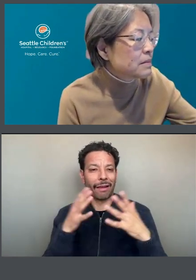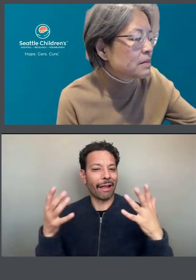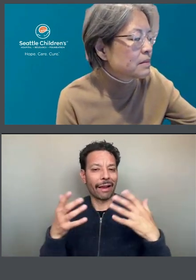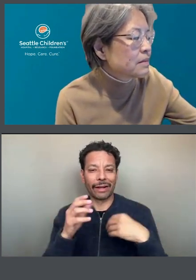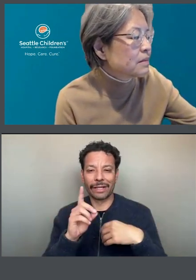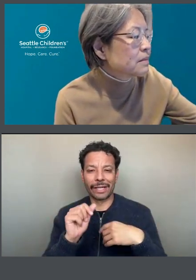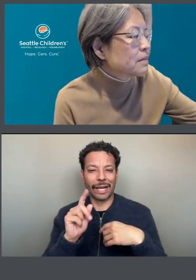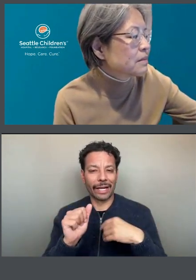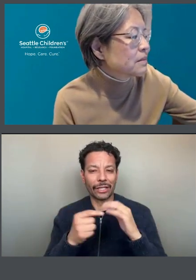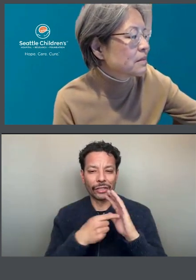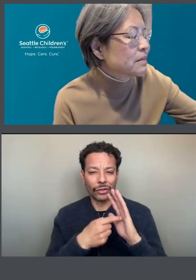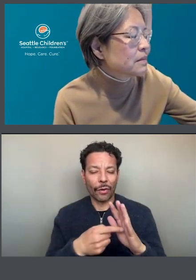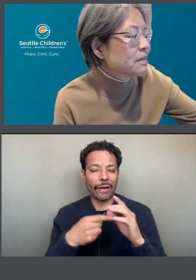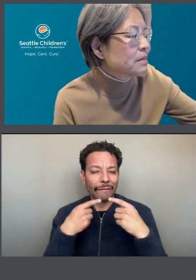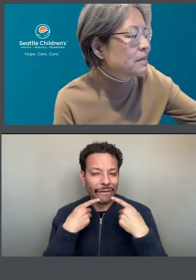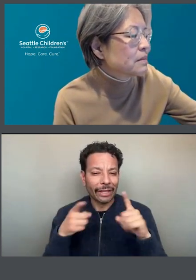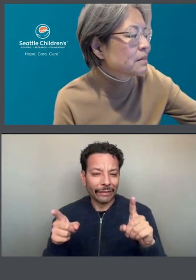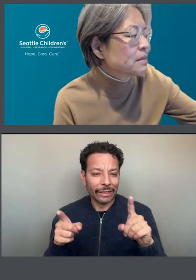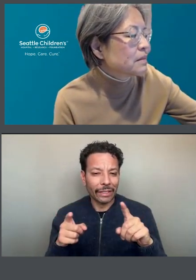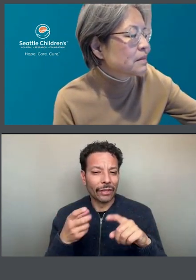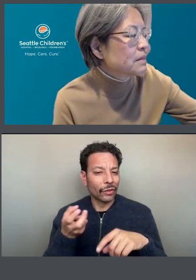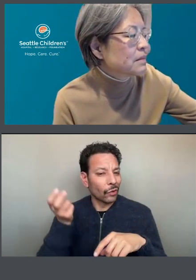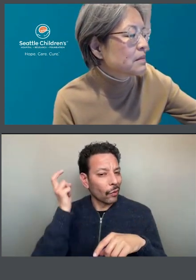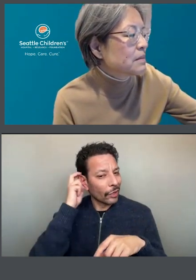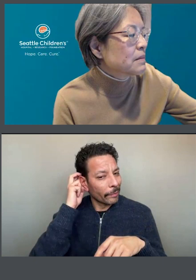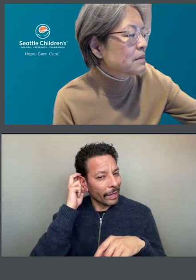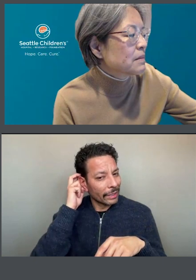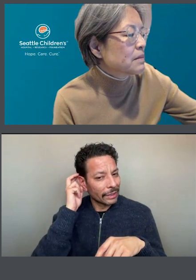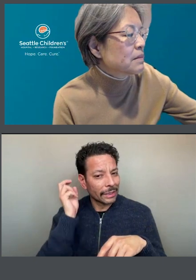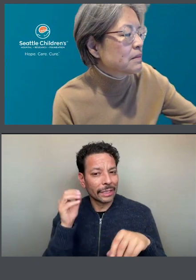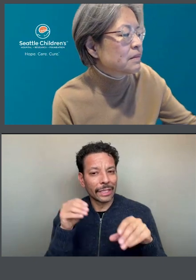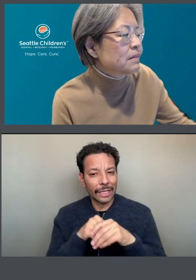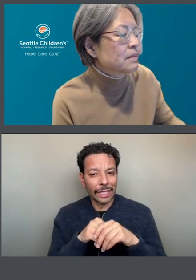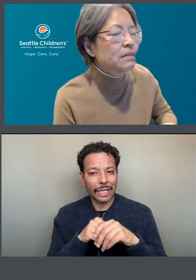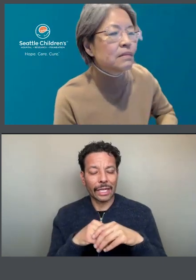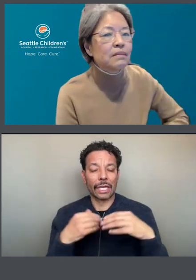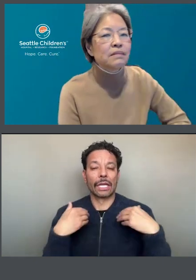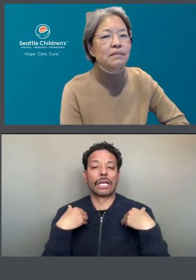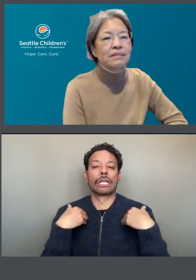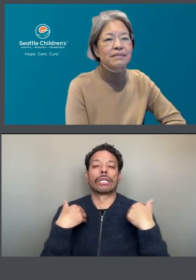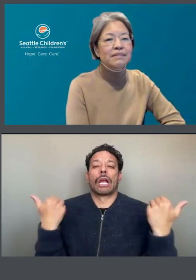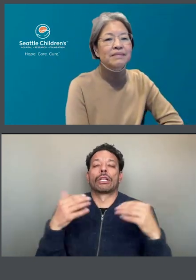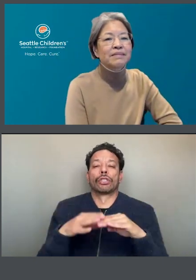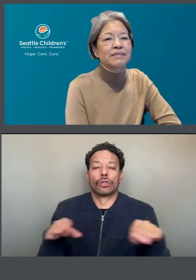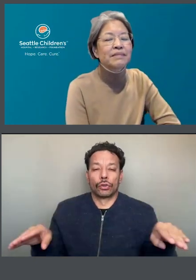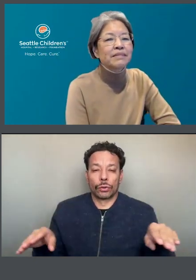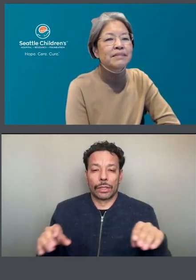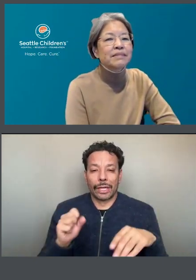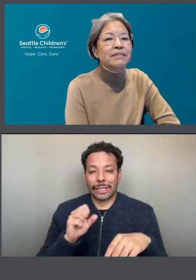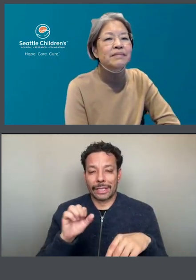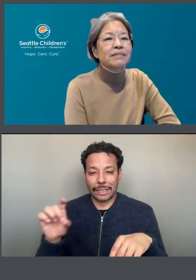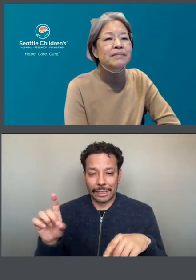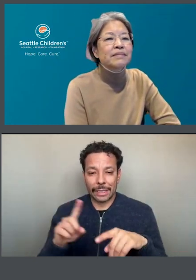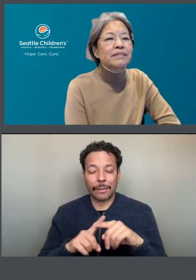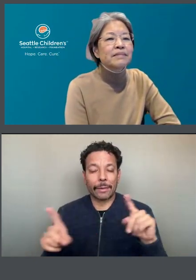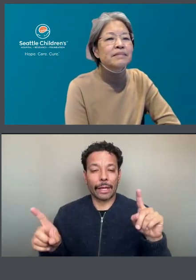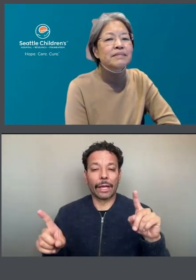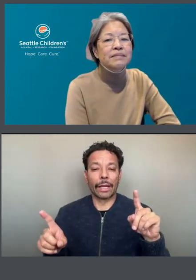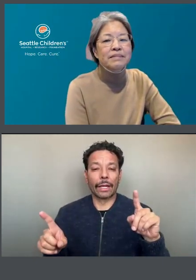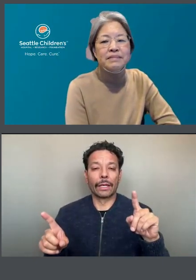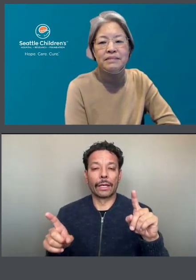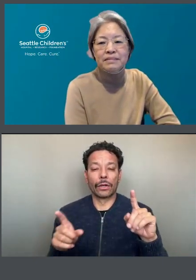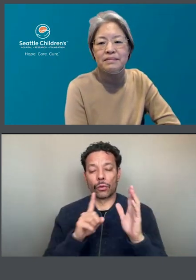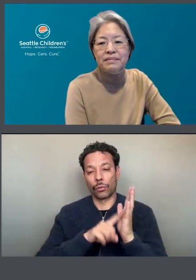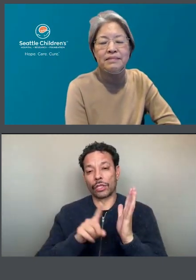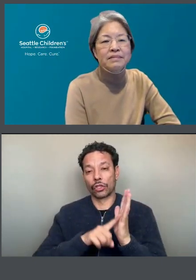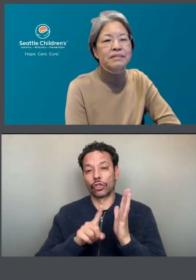the effectiveness of cochlear implants, at least in very young children with SSD. But as the